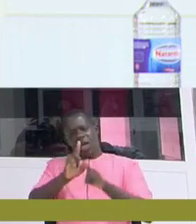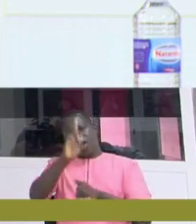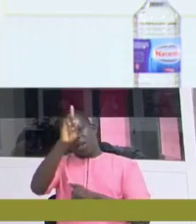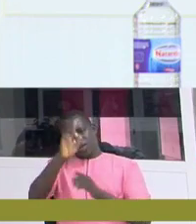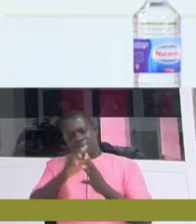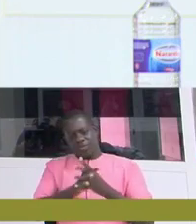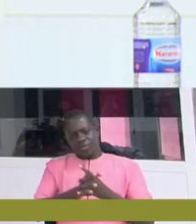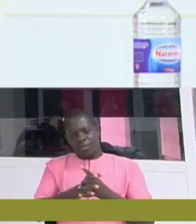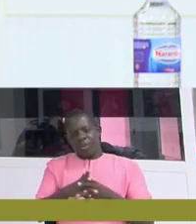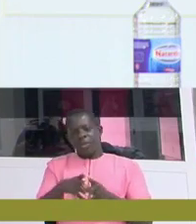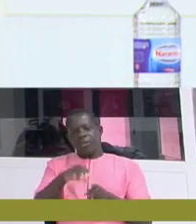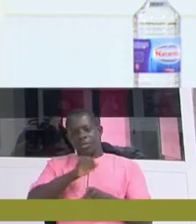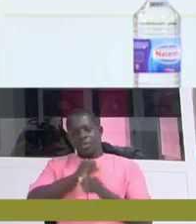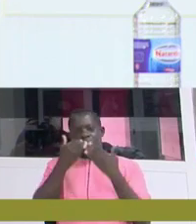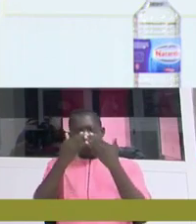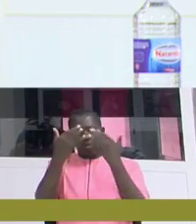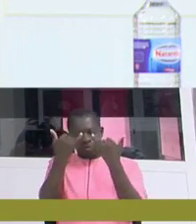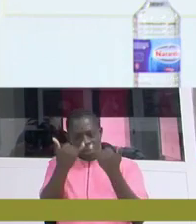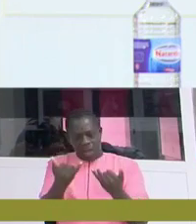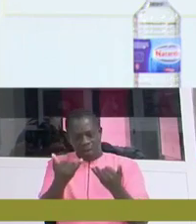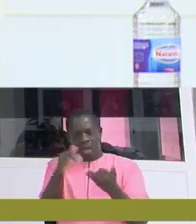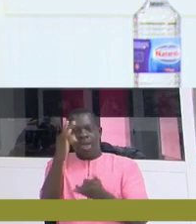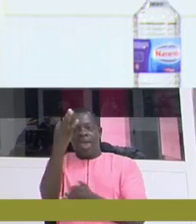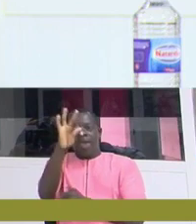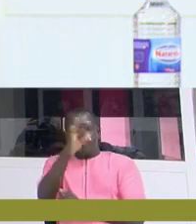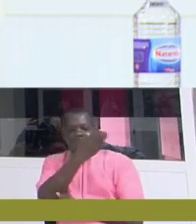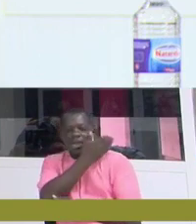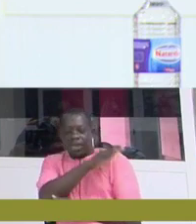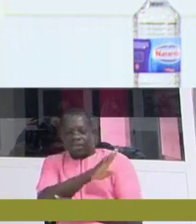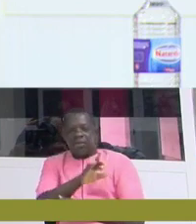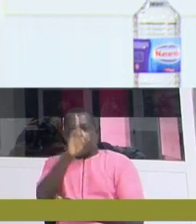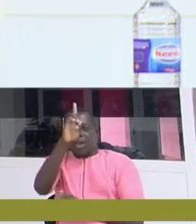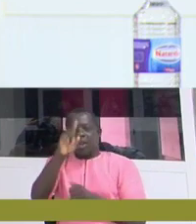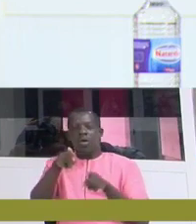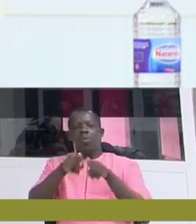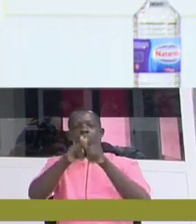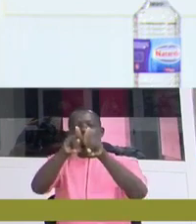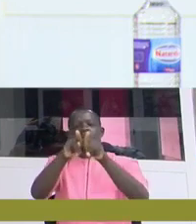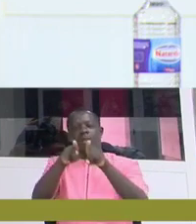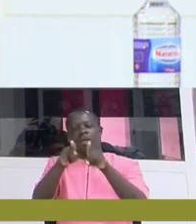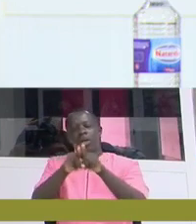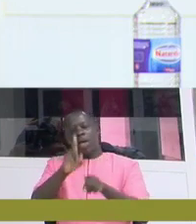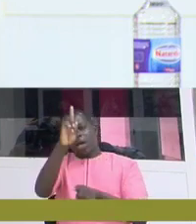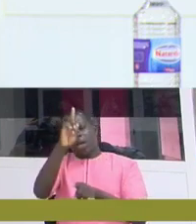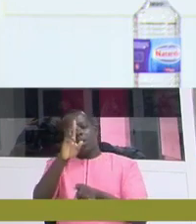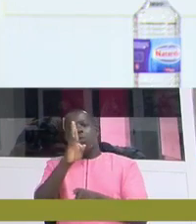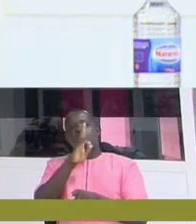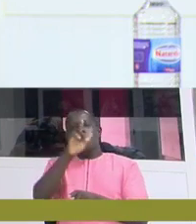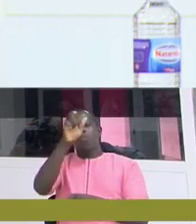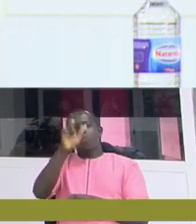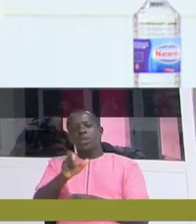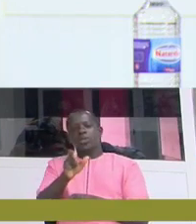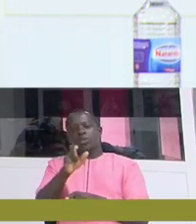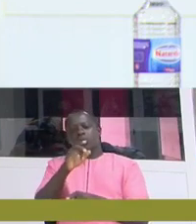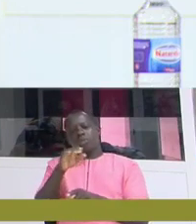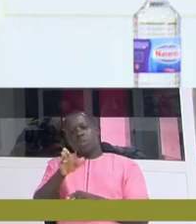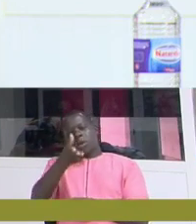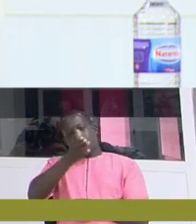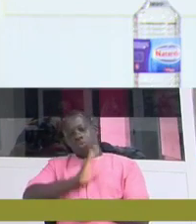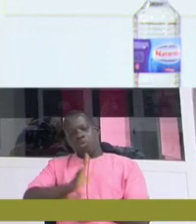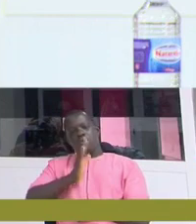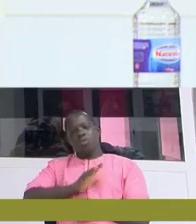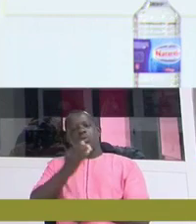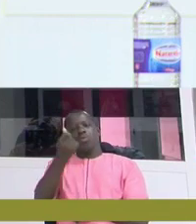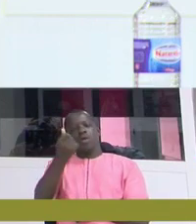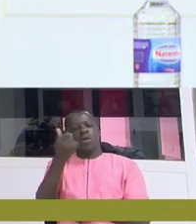Kai saying, I said to him now, if I leave Aziz with God, those people whom I